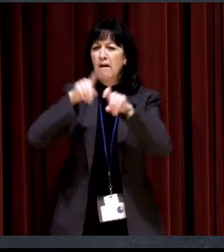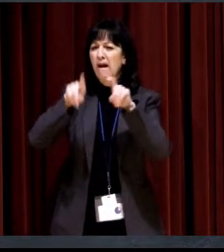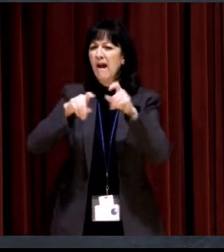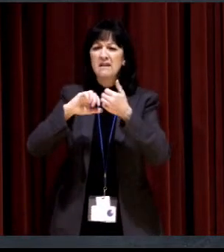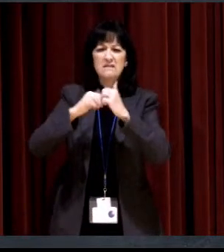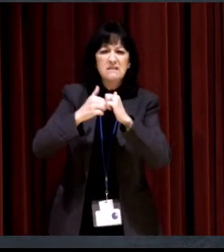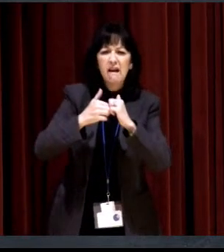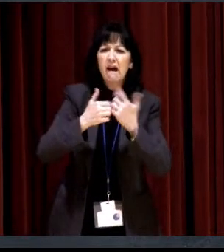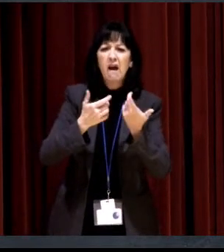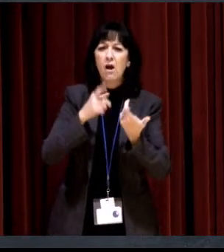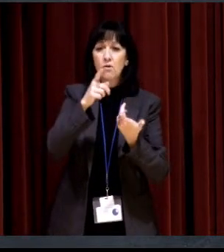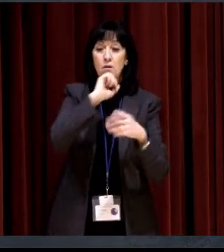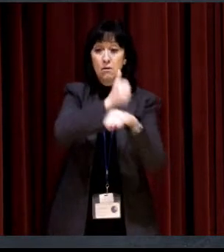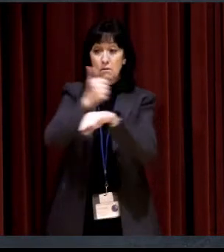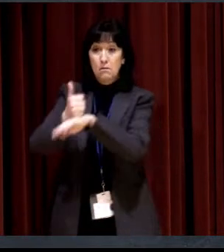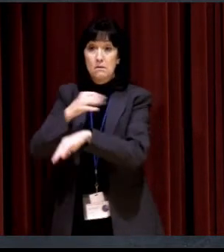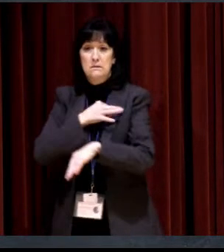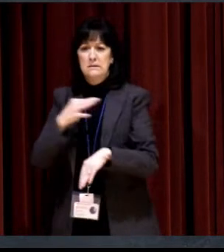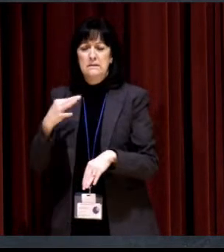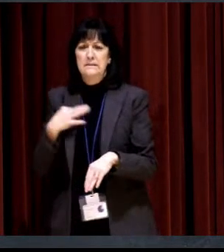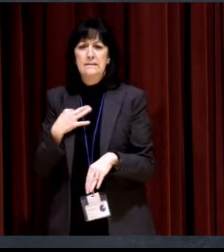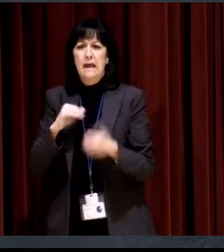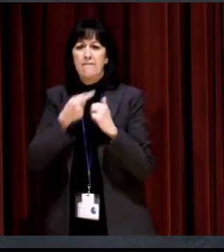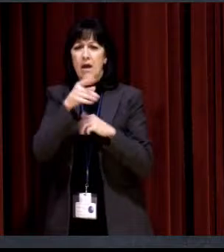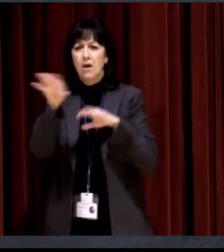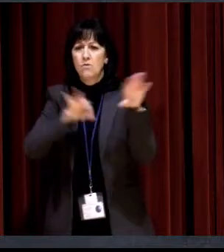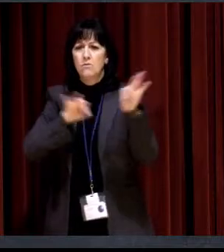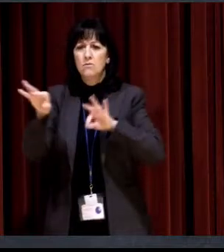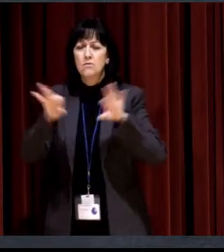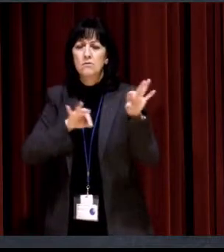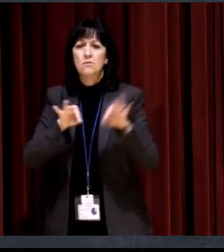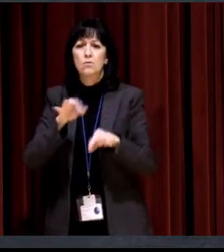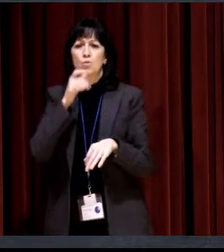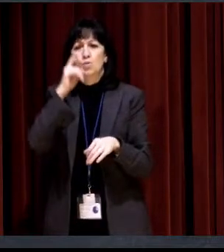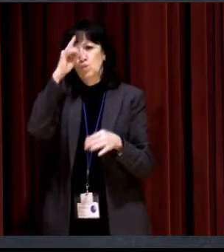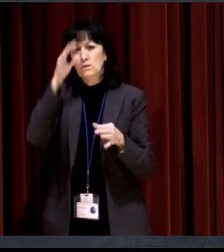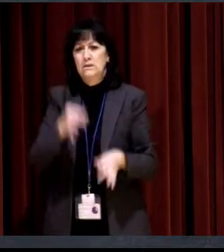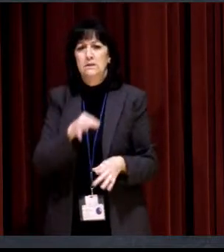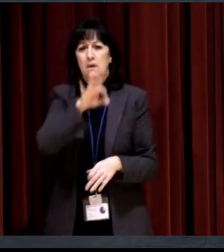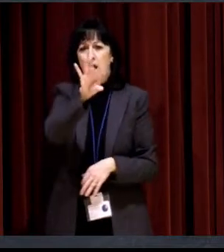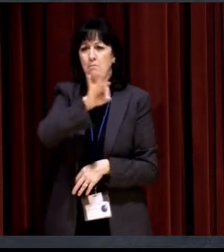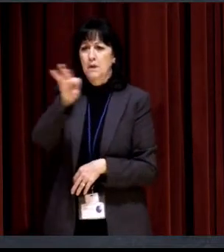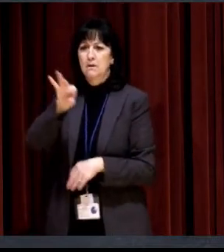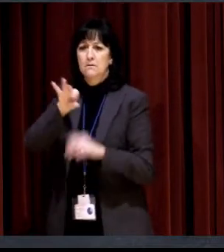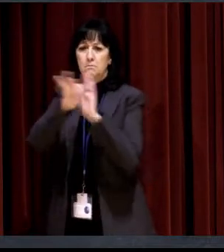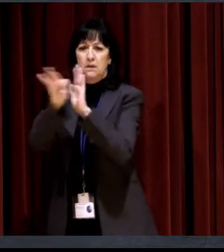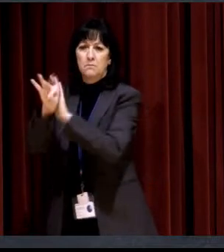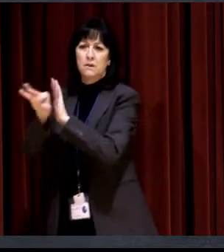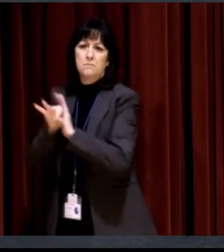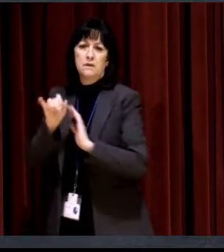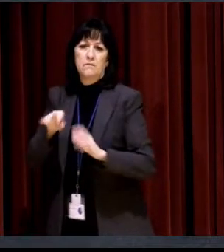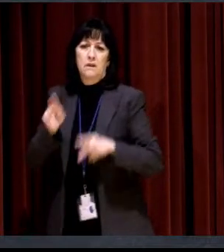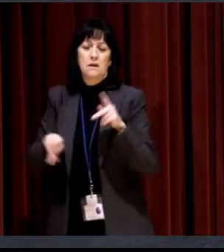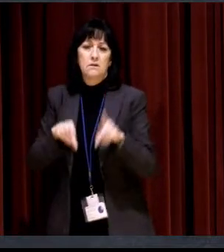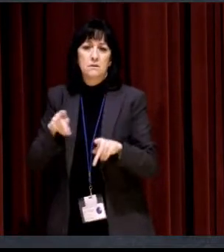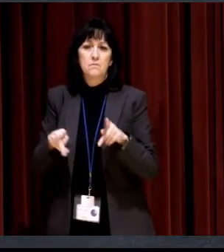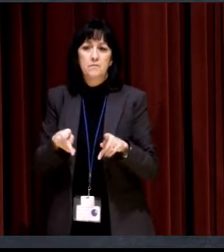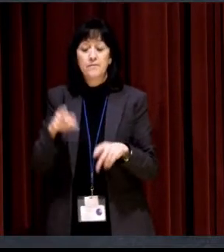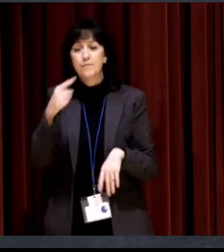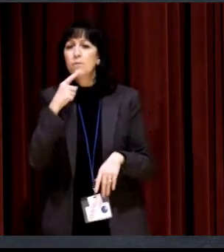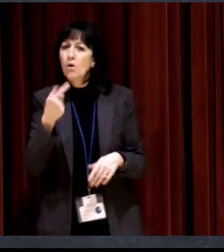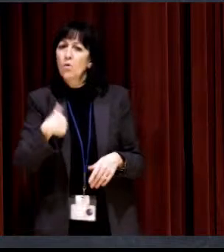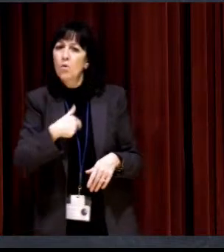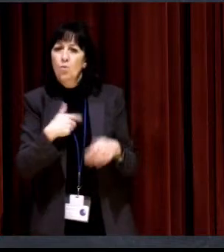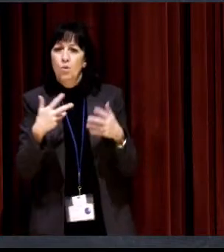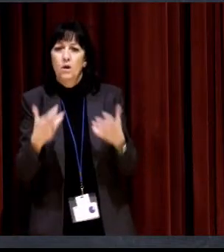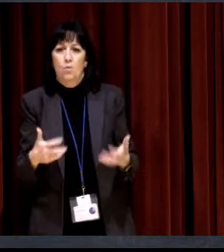decide who participates on those councils? Yeah, it would certainly be a school level decision on how, I mean, we would want to make those very inclusive. I think of